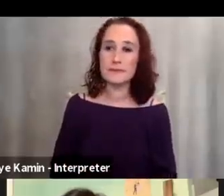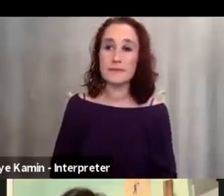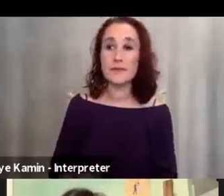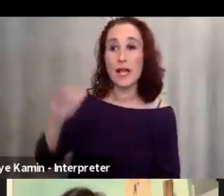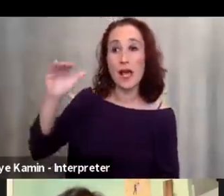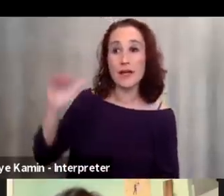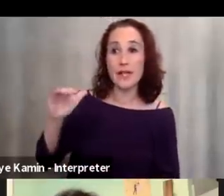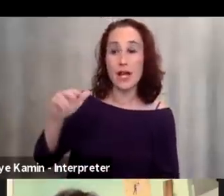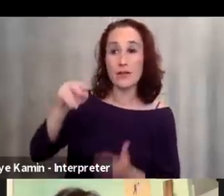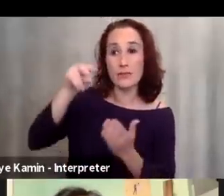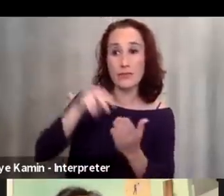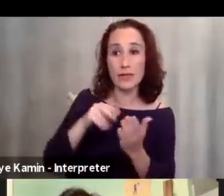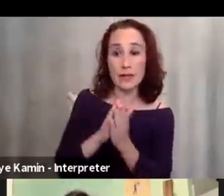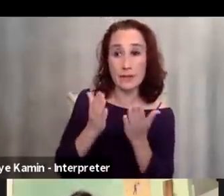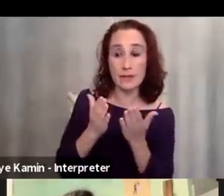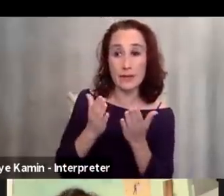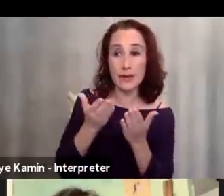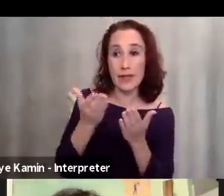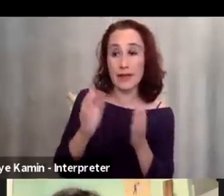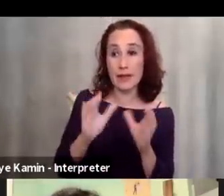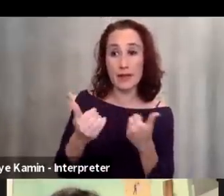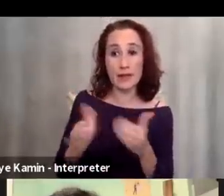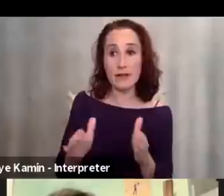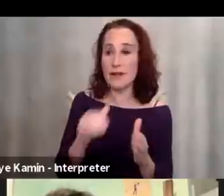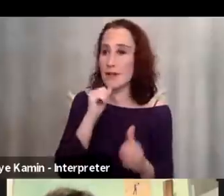child reading a book in a classroom isn't going to